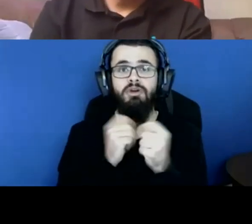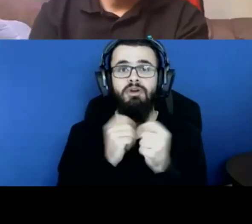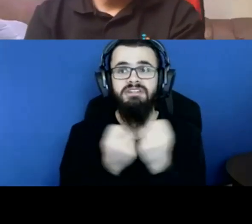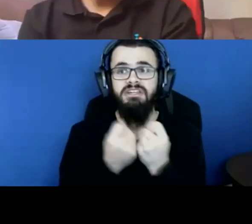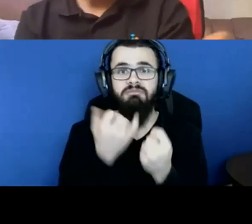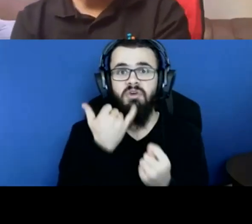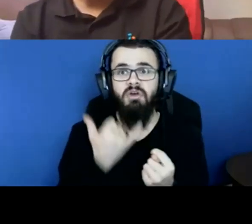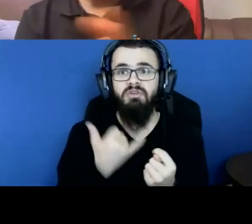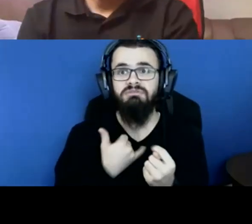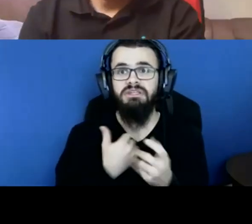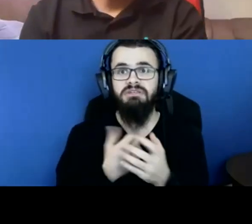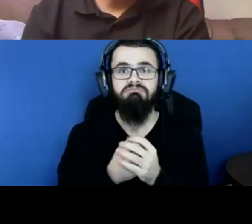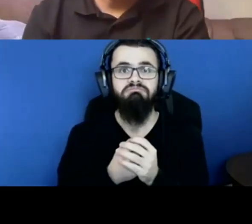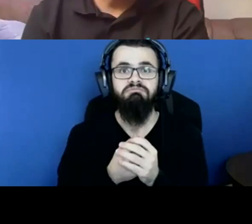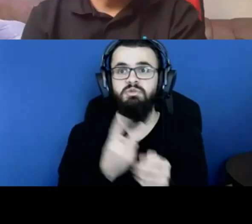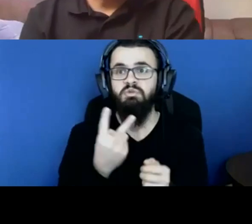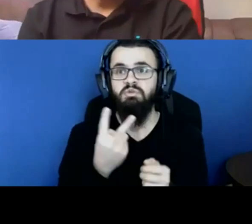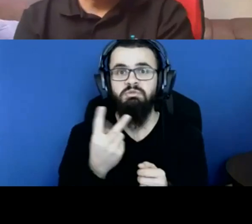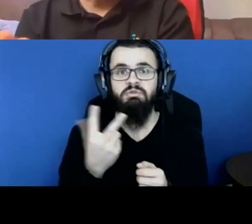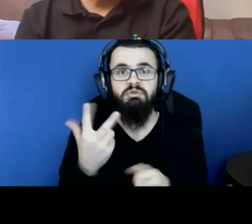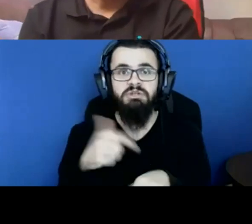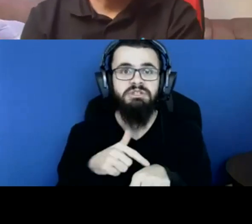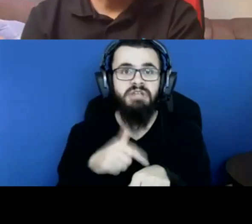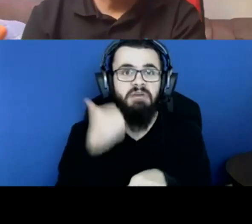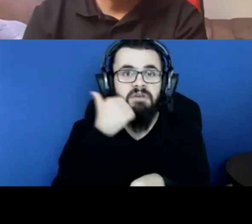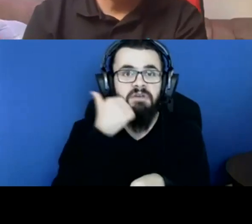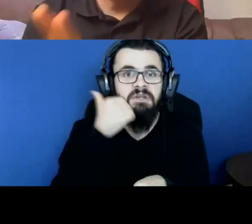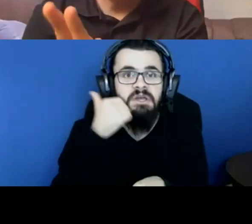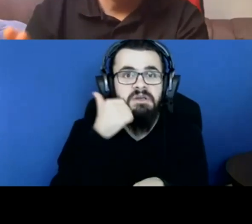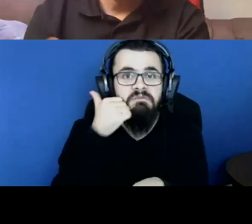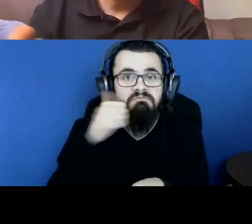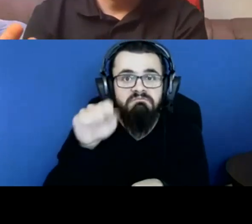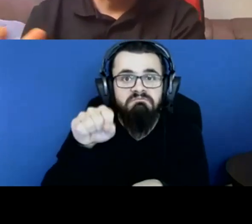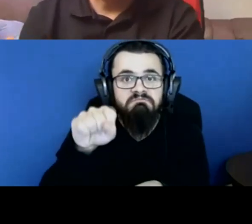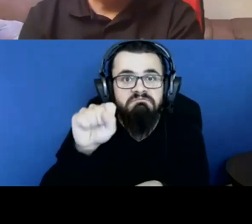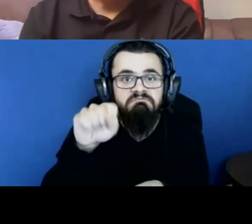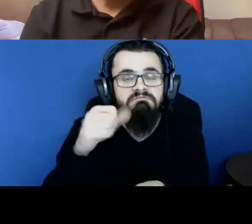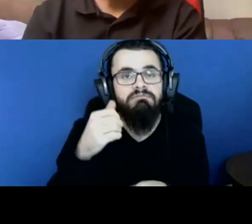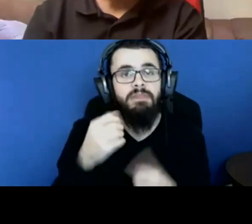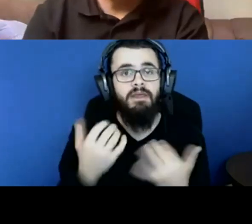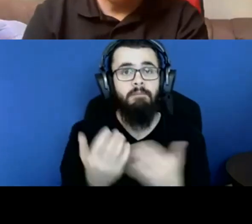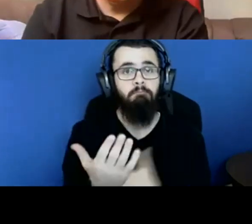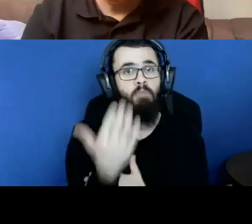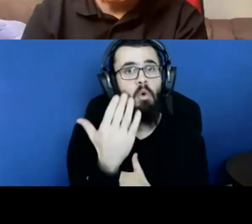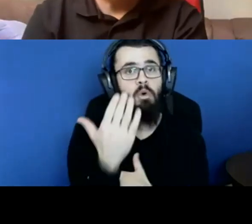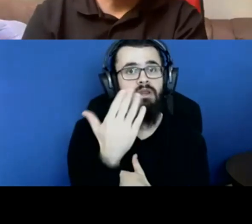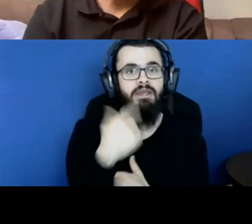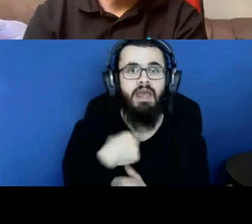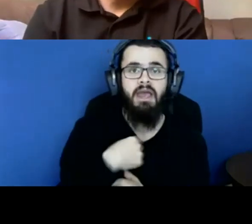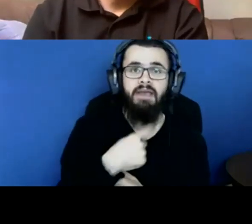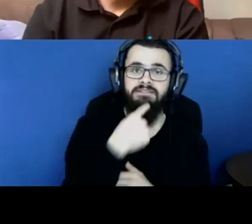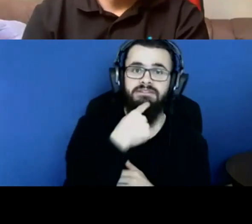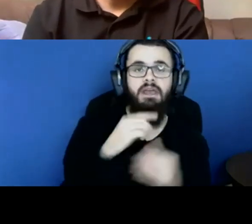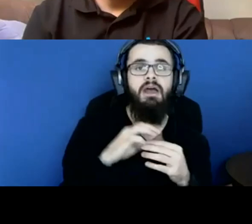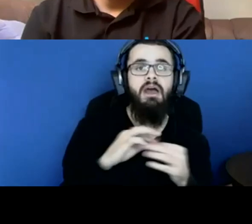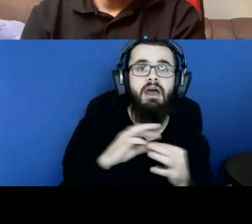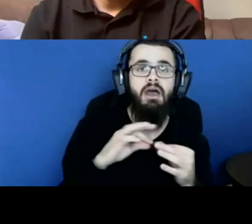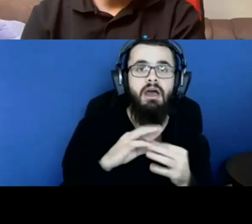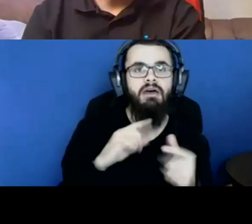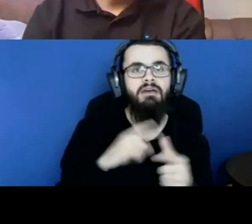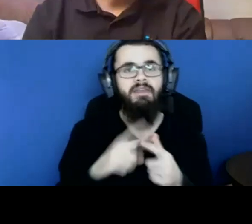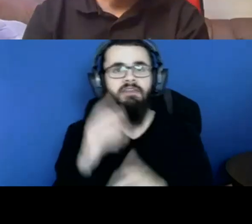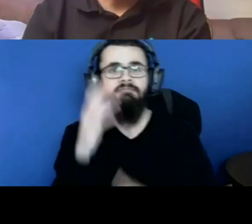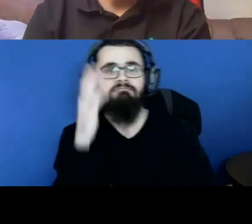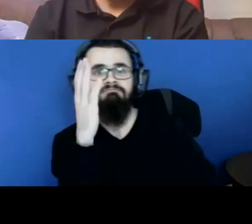doing, make sure I'm doing what I said I was going to do in the morning throughout the day, and I'm having fun at it.